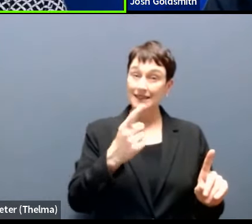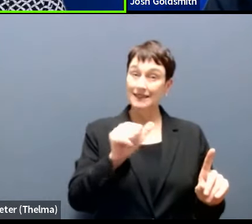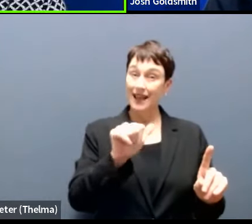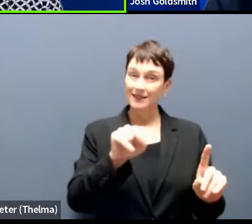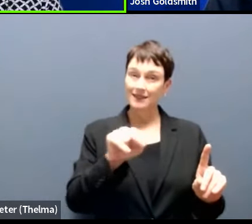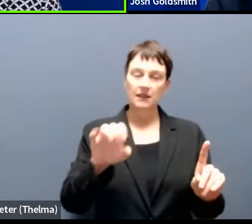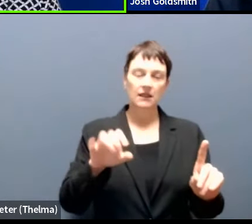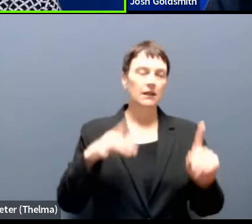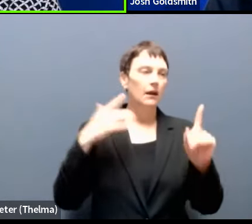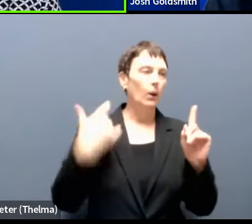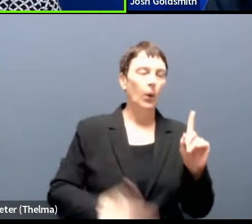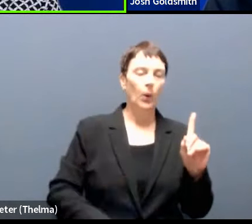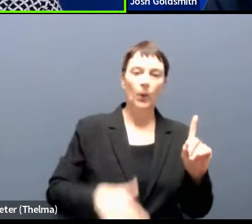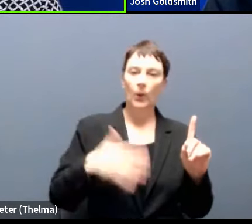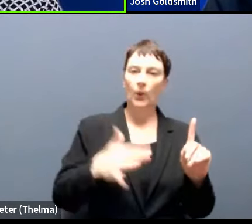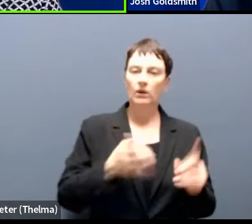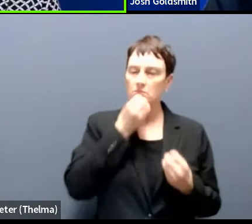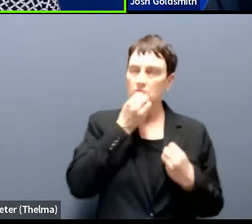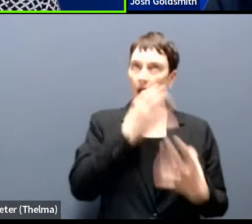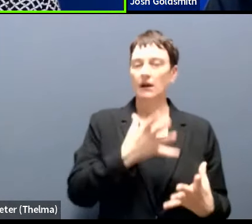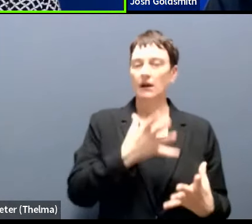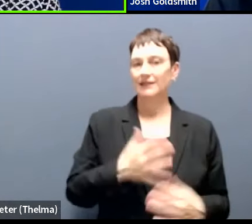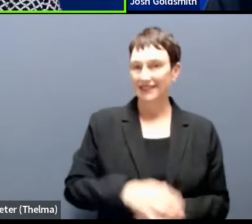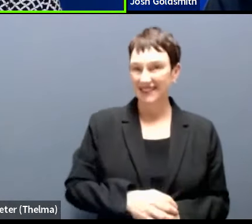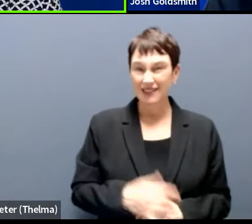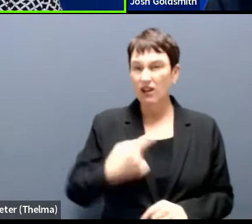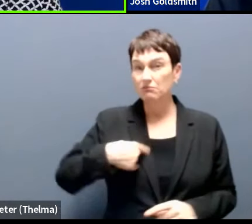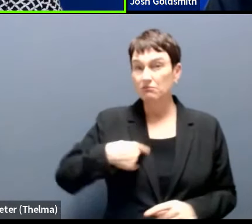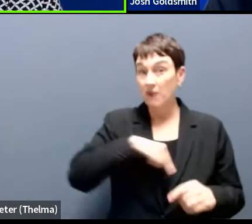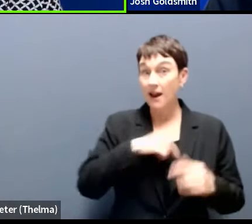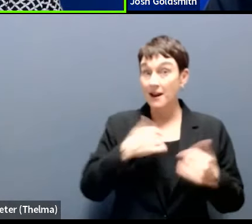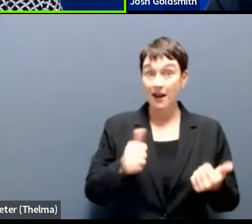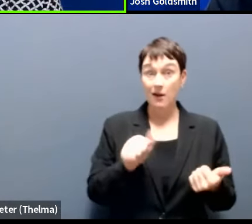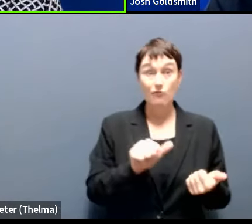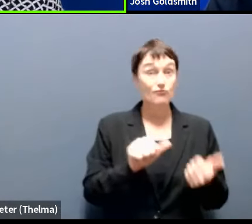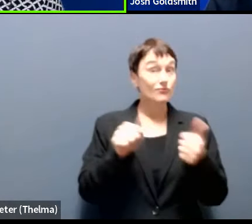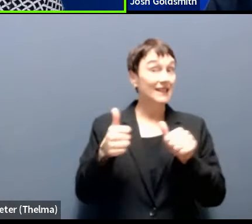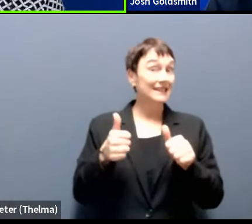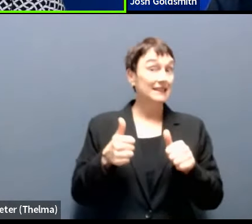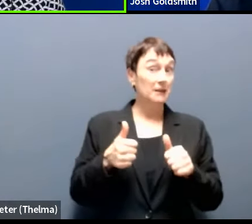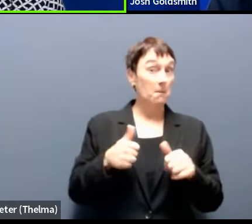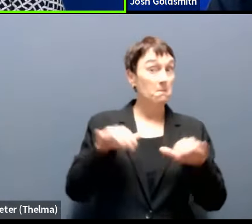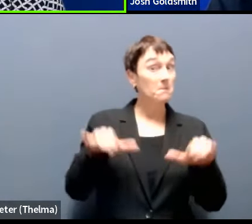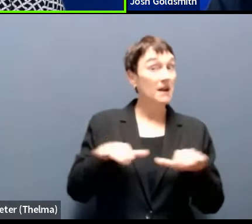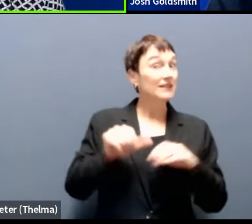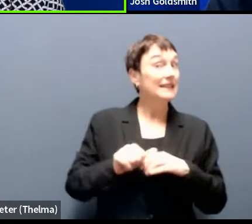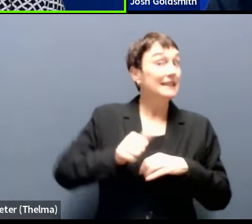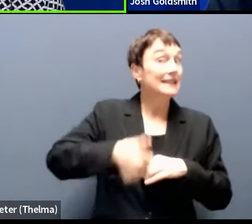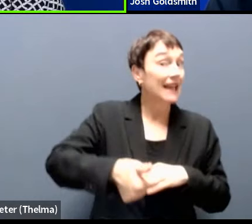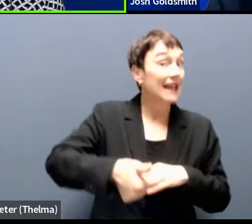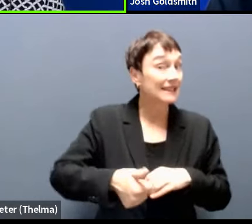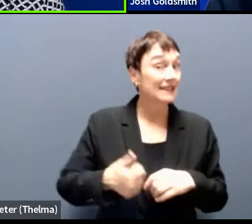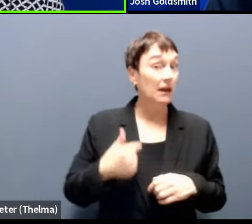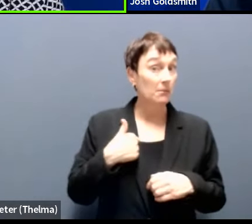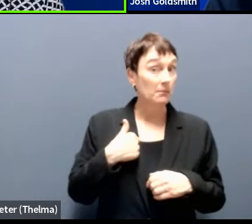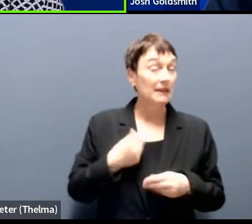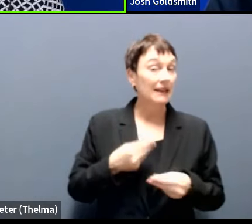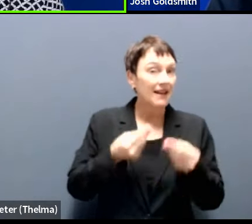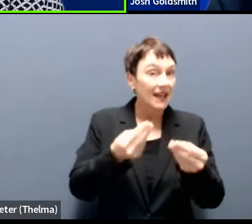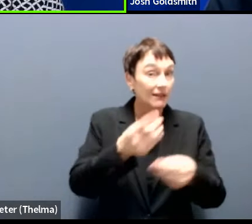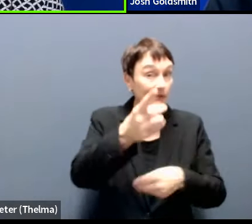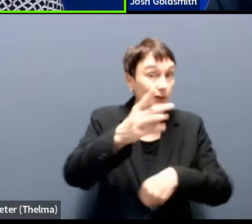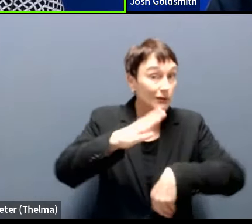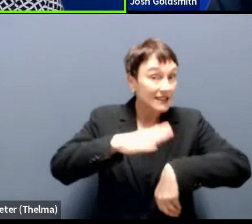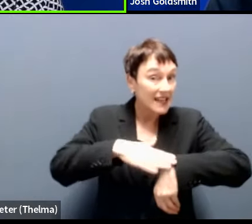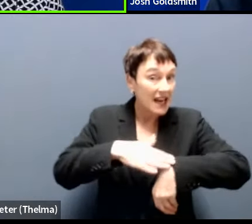So now we are ready for our next activity, where we are going to give you a few minutes